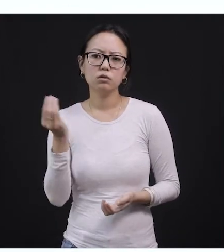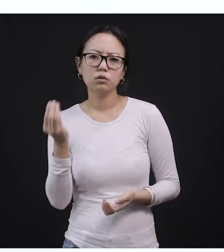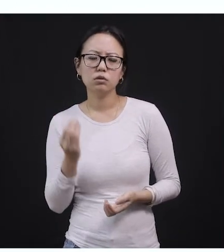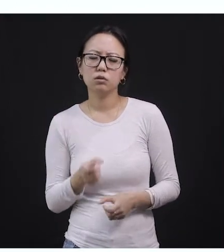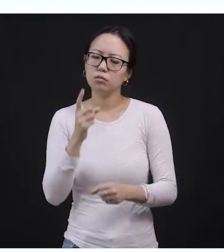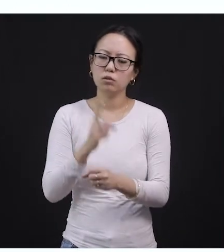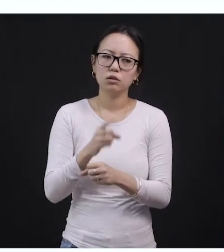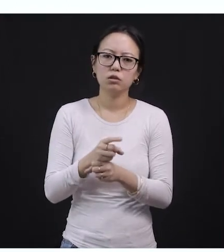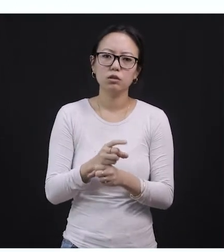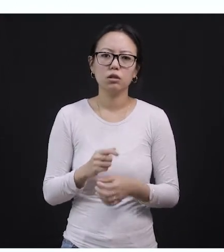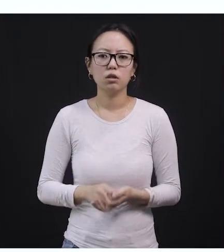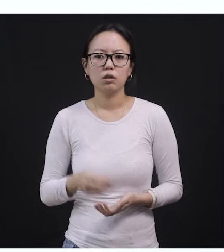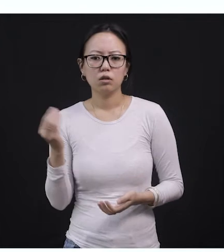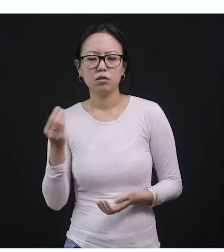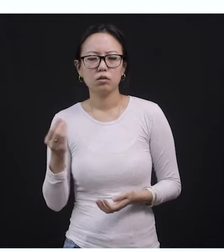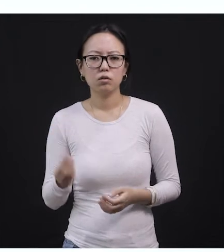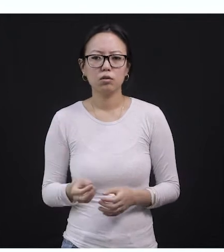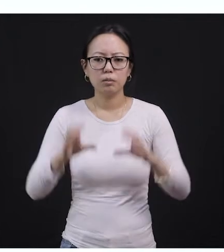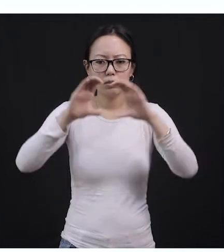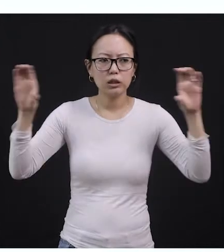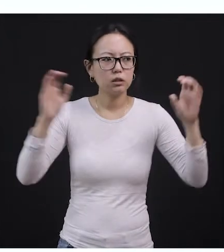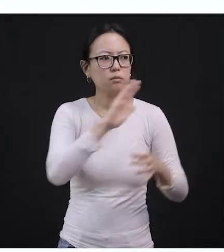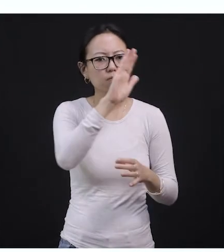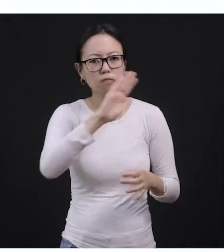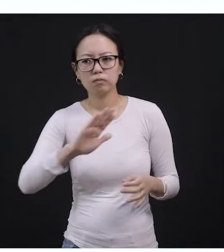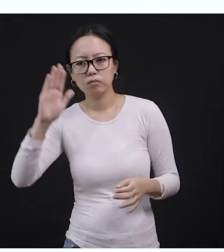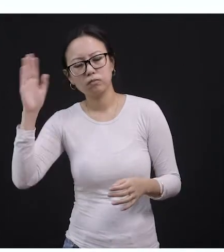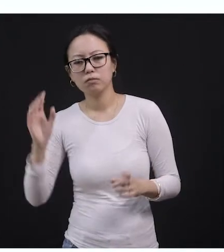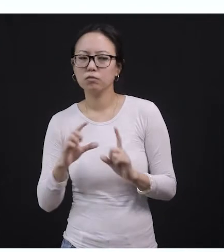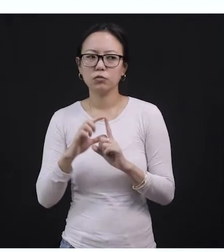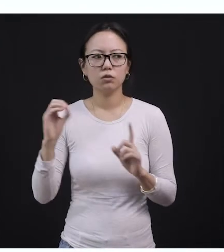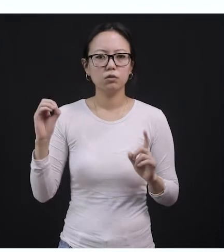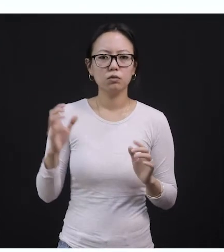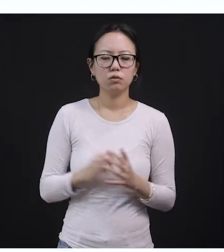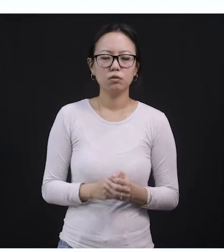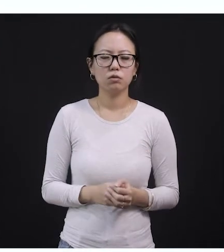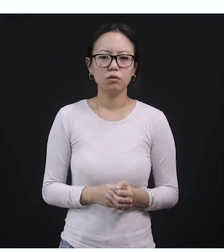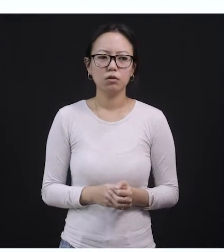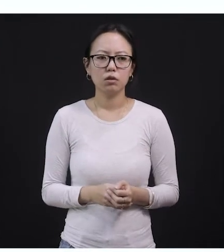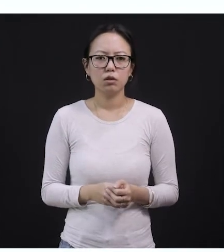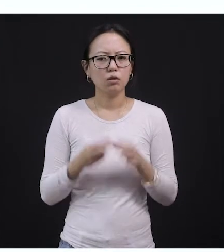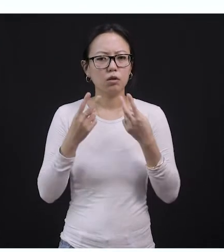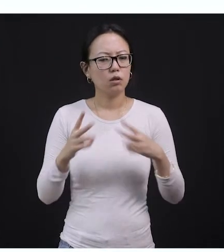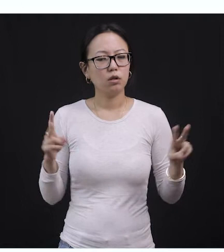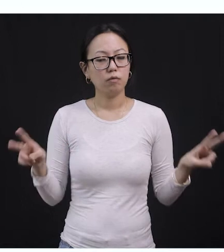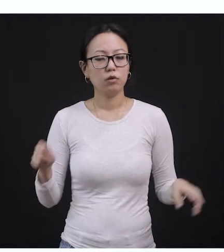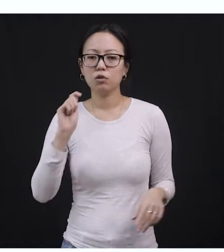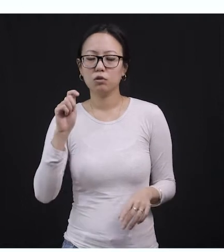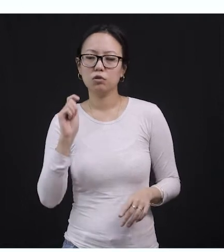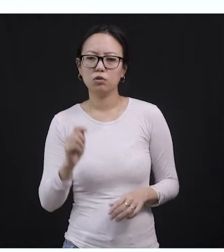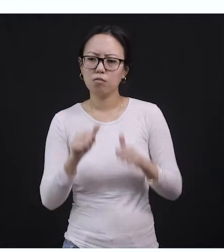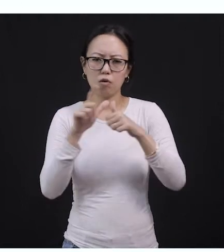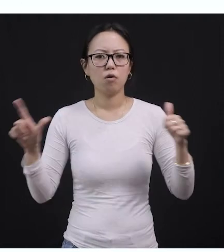them were doing all the cleaning jobs in the society, all right. So they had a division.